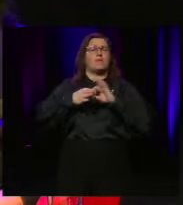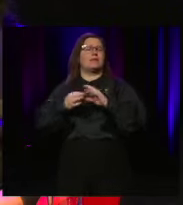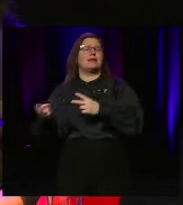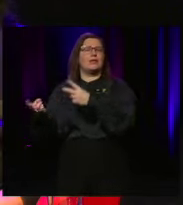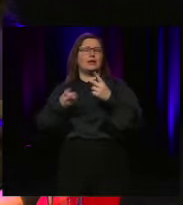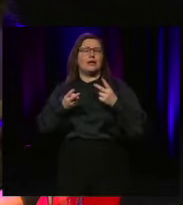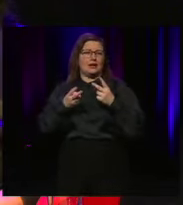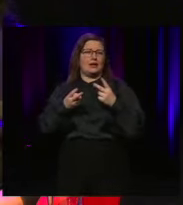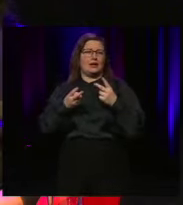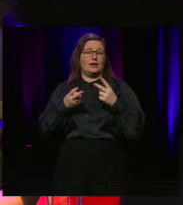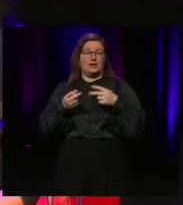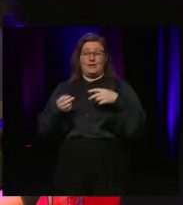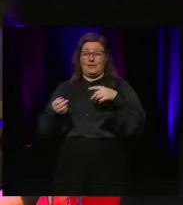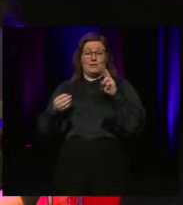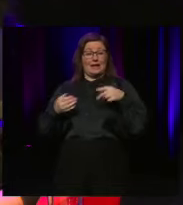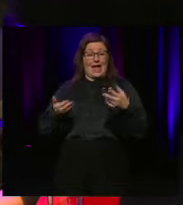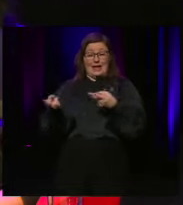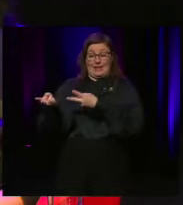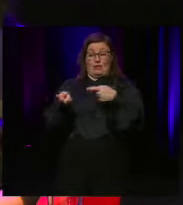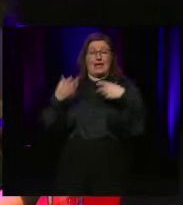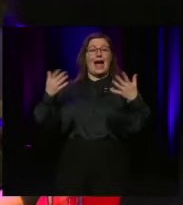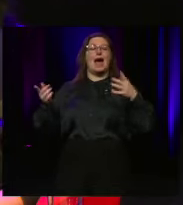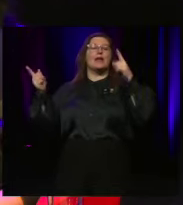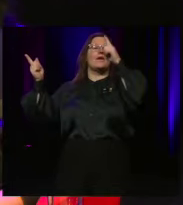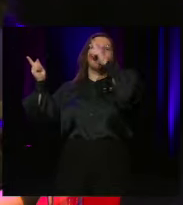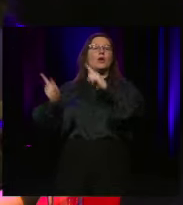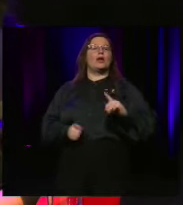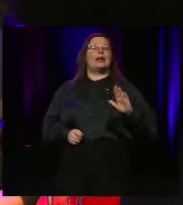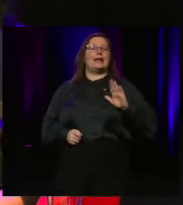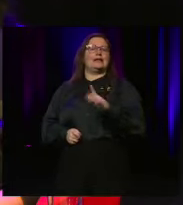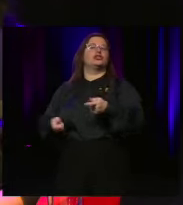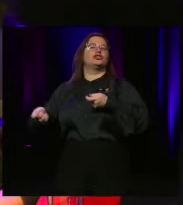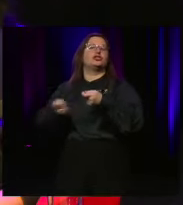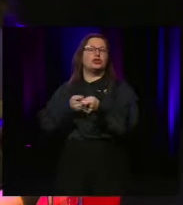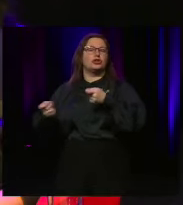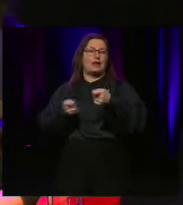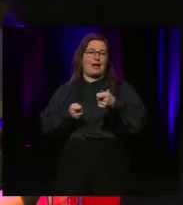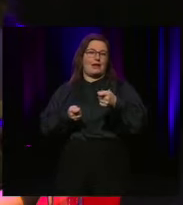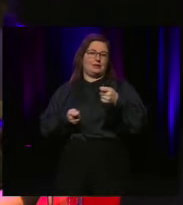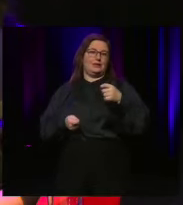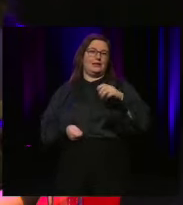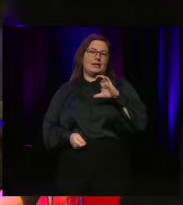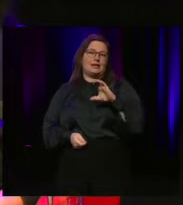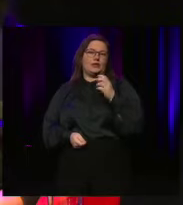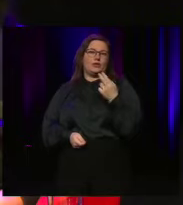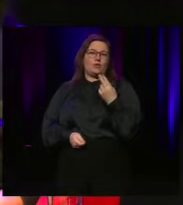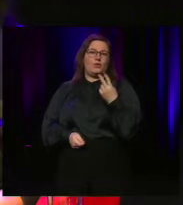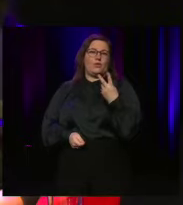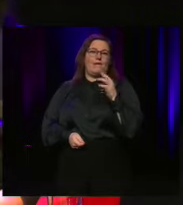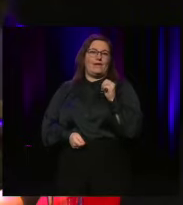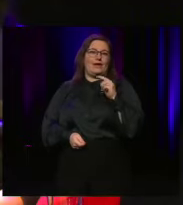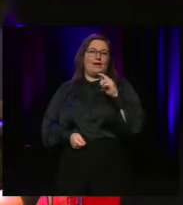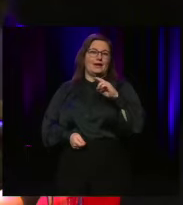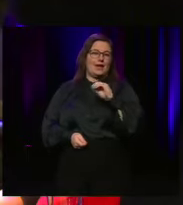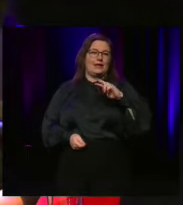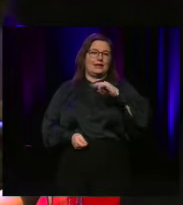understood as the rule of the people, popular sovereignty. So I think it's essential that we see that this relationship